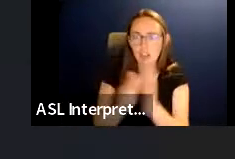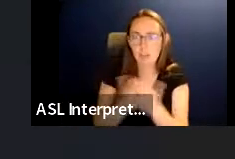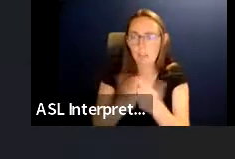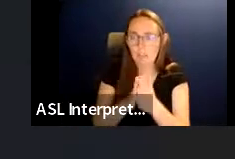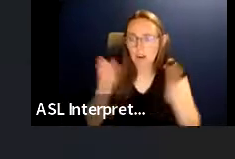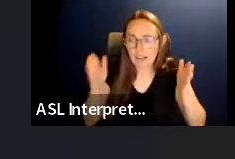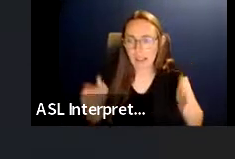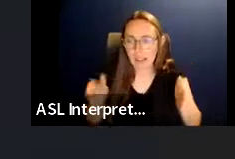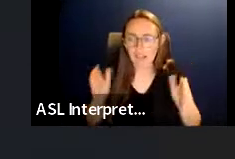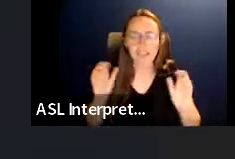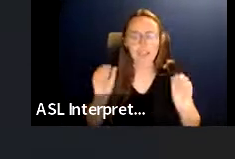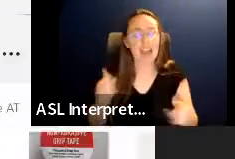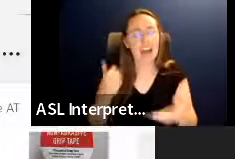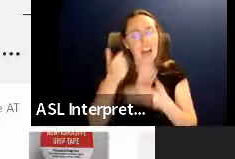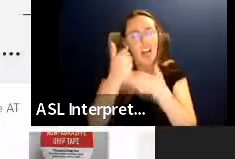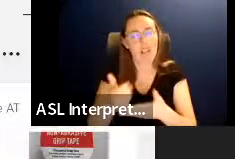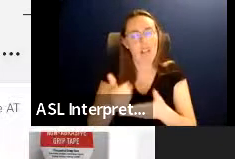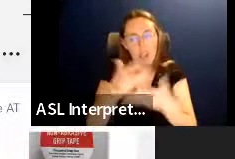handy.